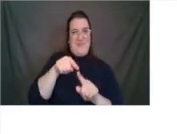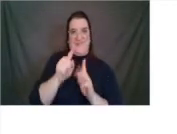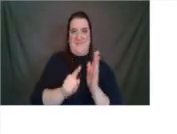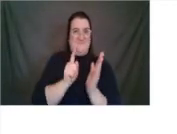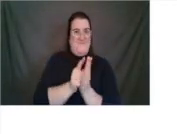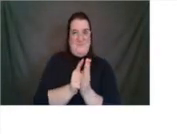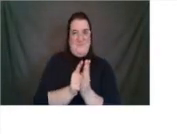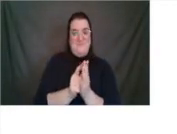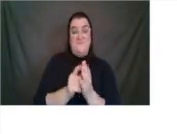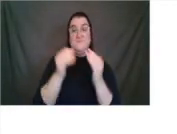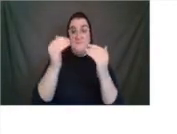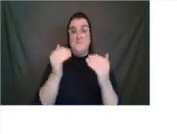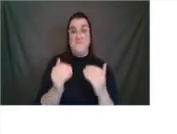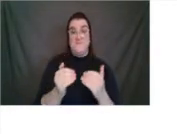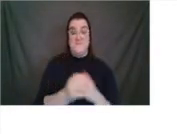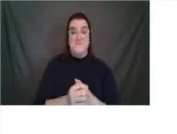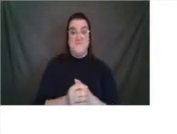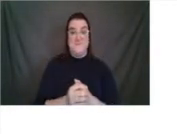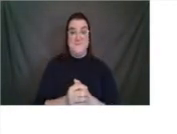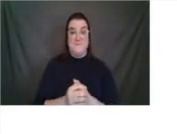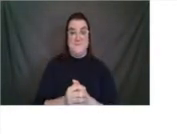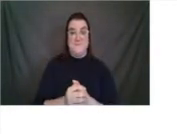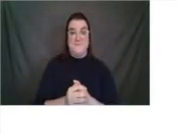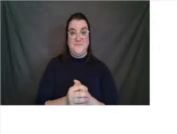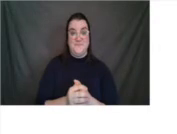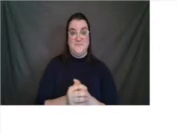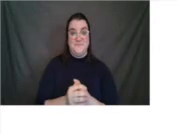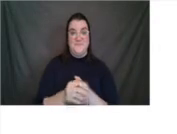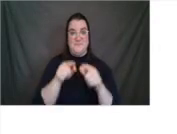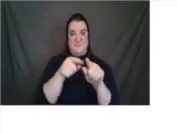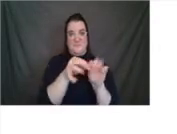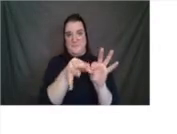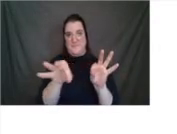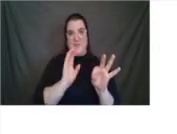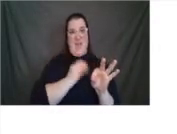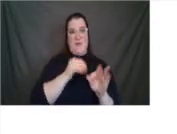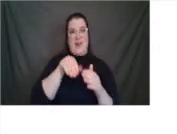continuing education credits for this hour. Next slide, please.